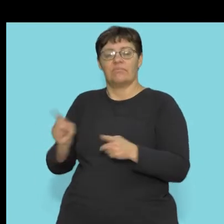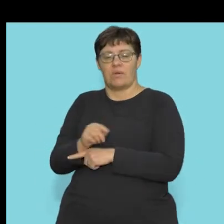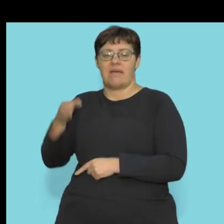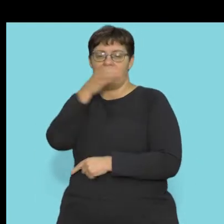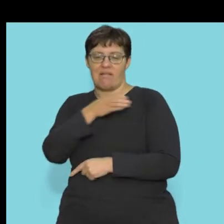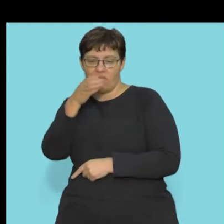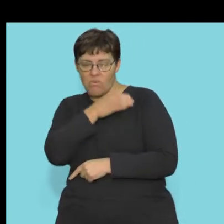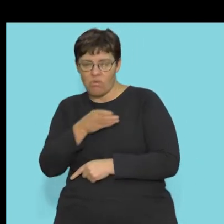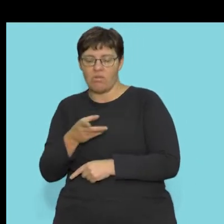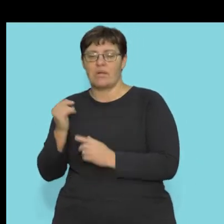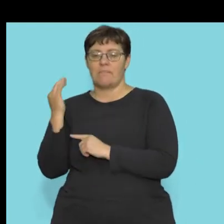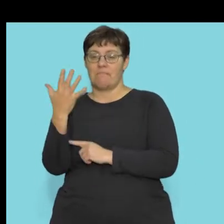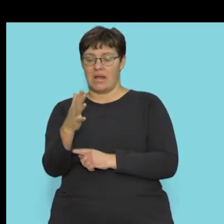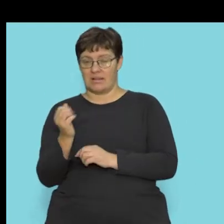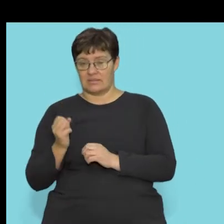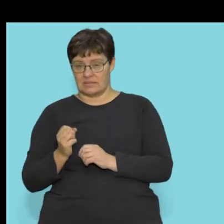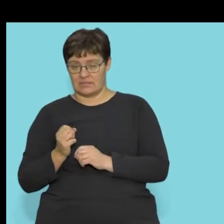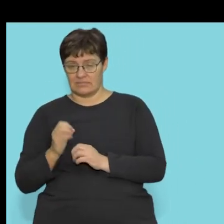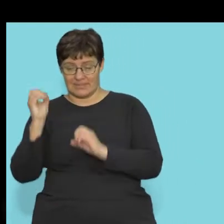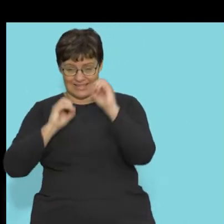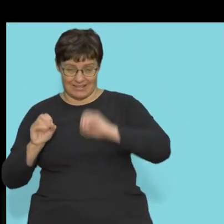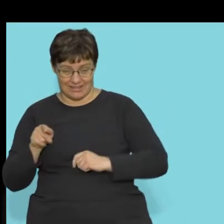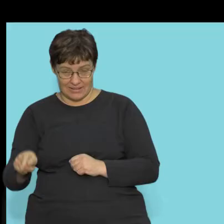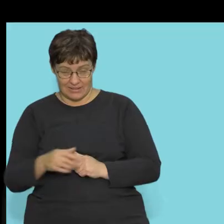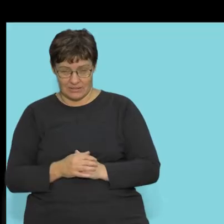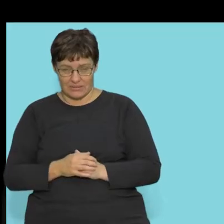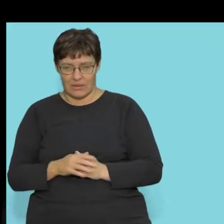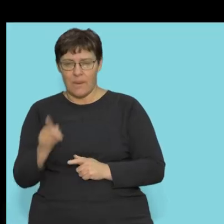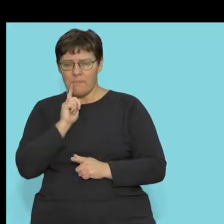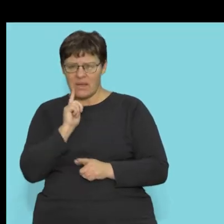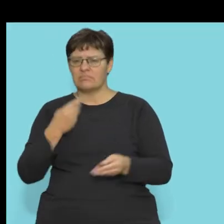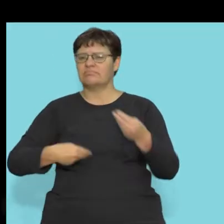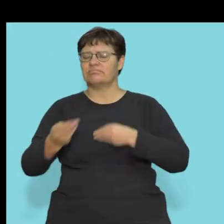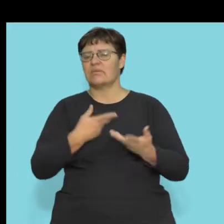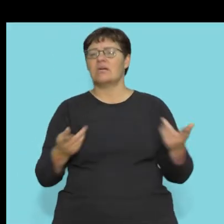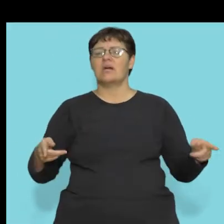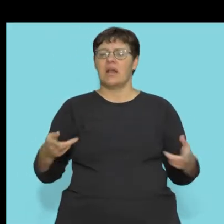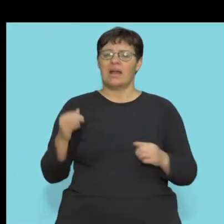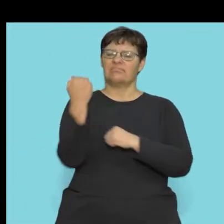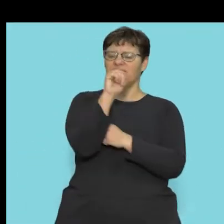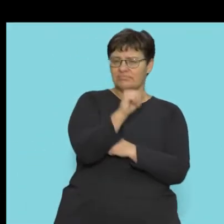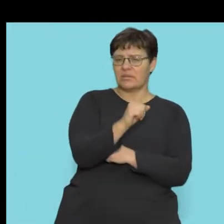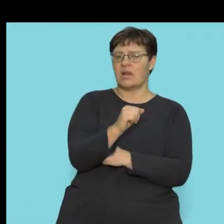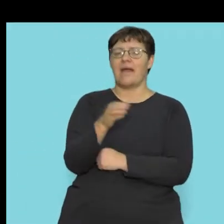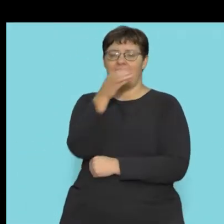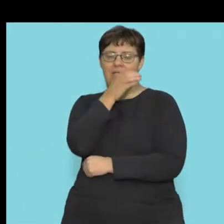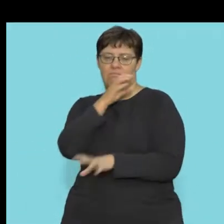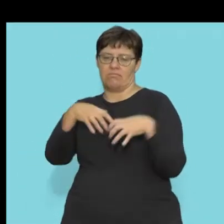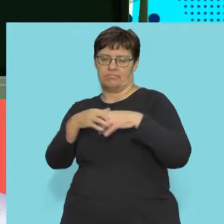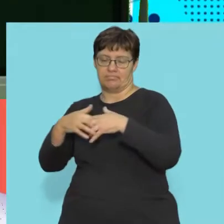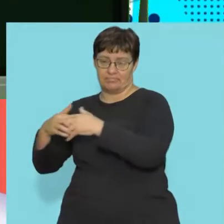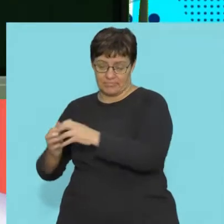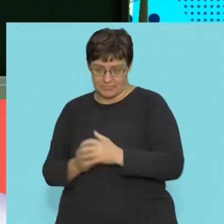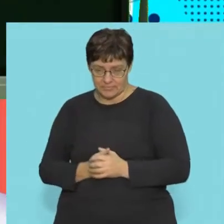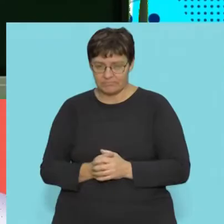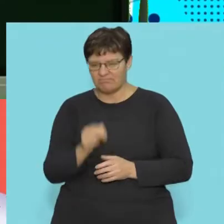production of alcohol in plant cells. So we know that this is commercially used in industries in the production of alcohol.